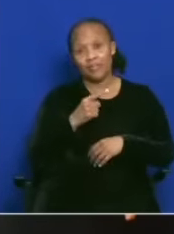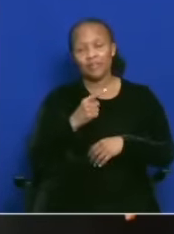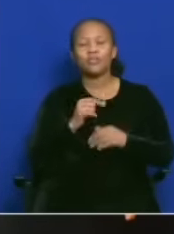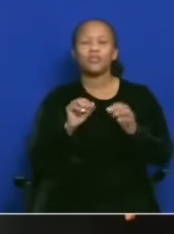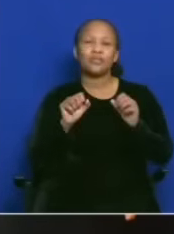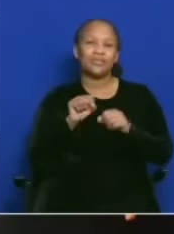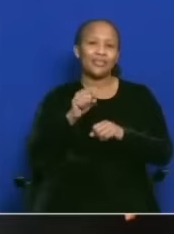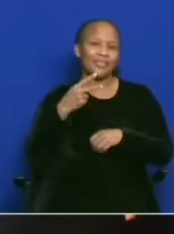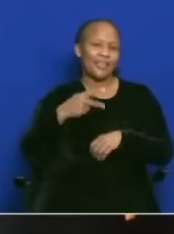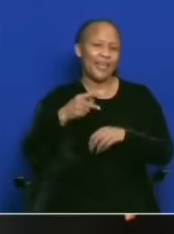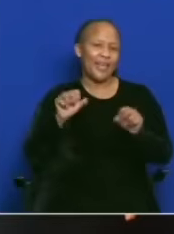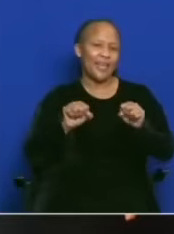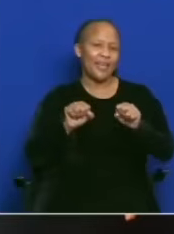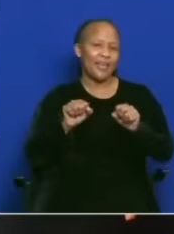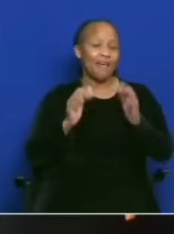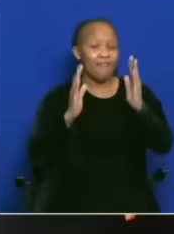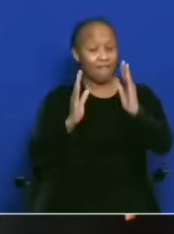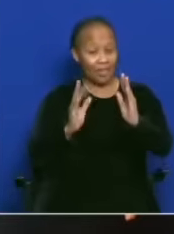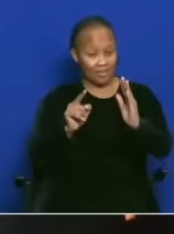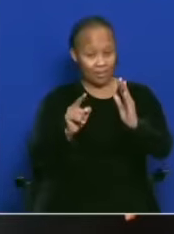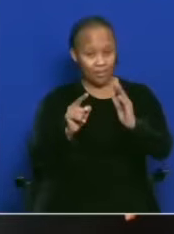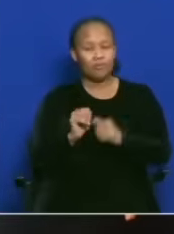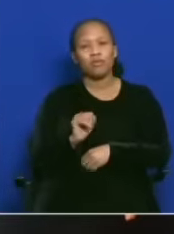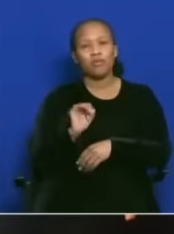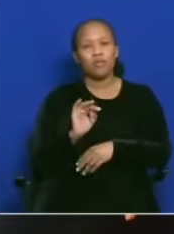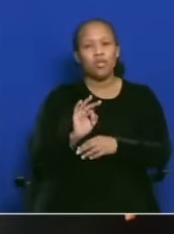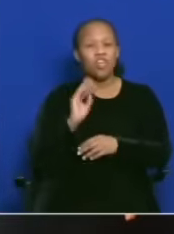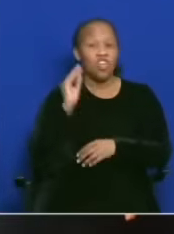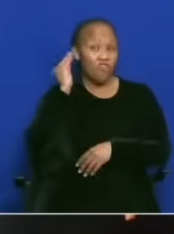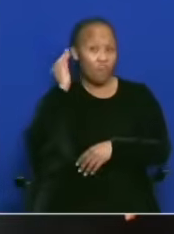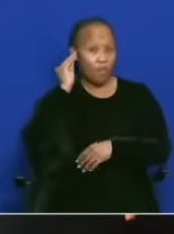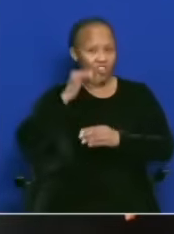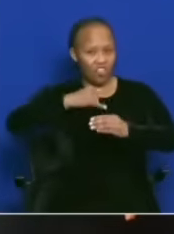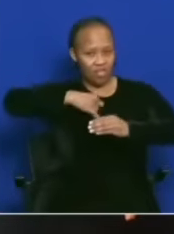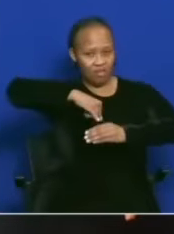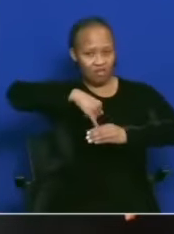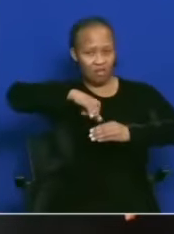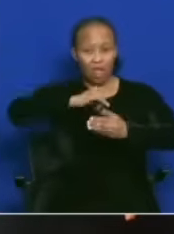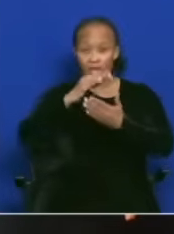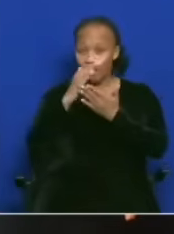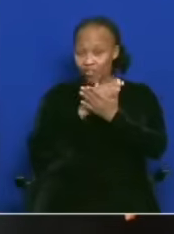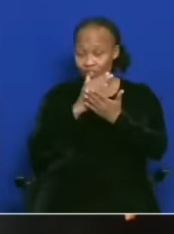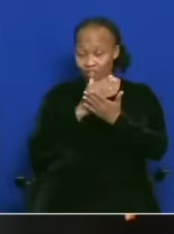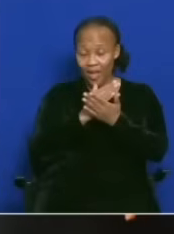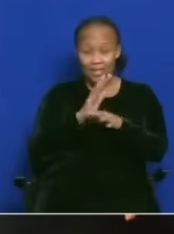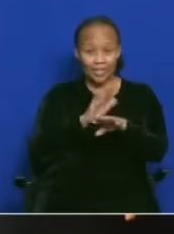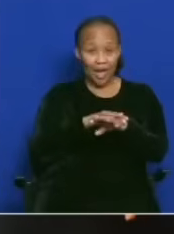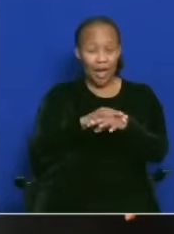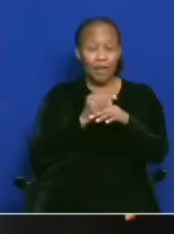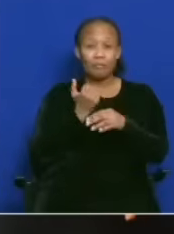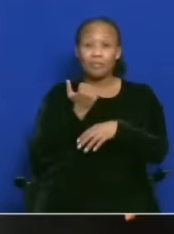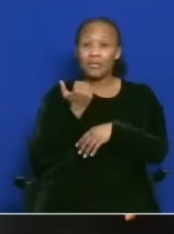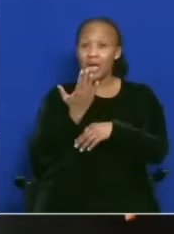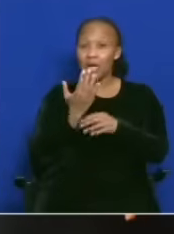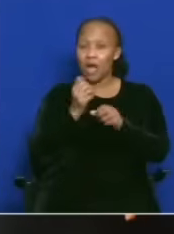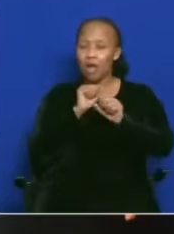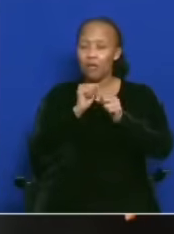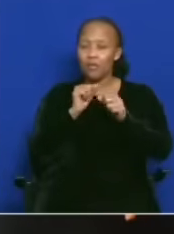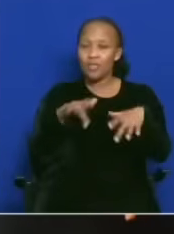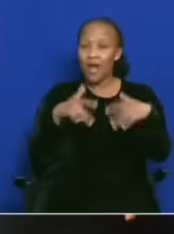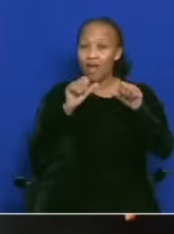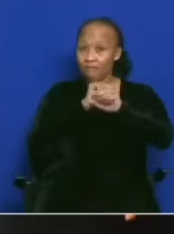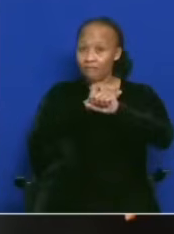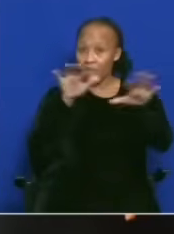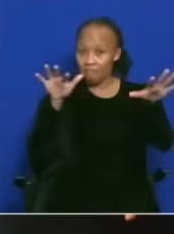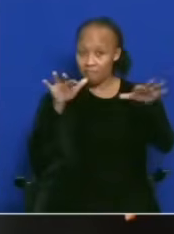information is shared when the tender goes live. And then there's a third phase where there